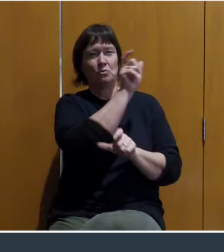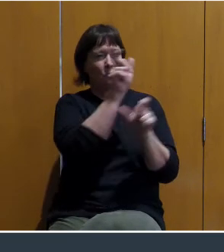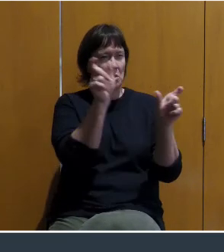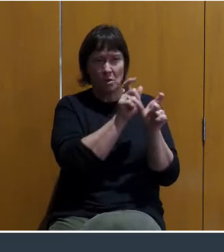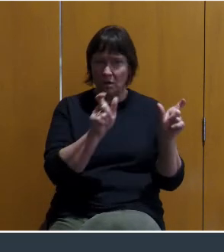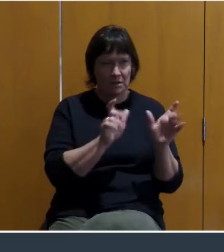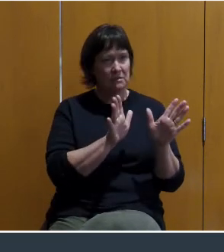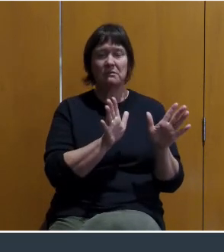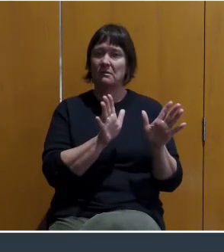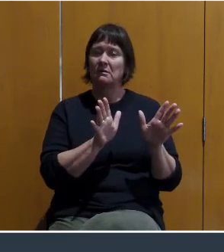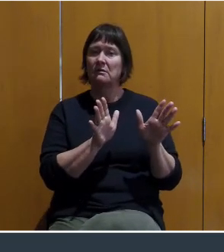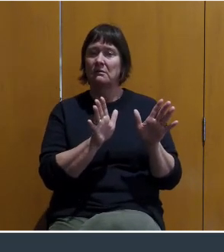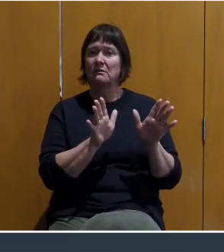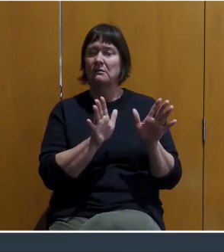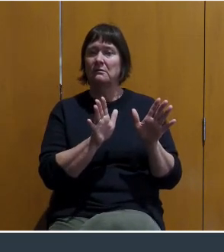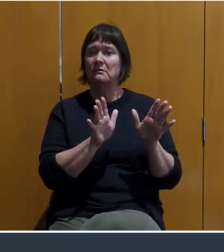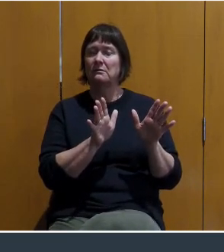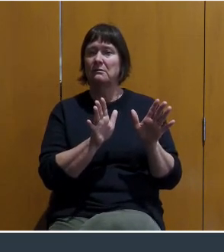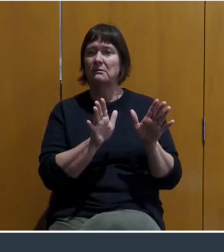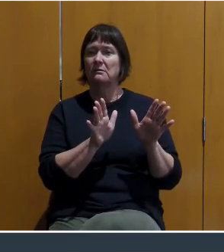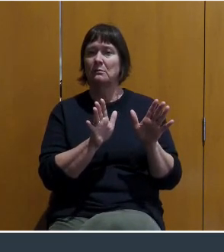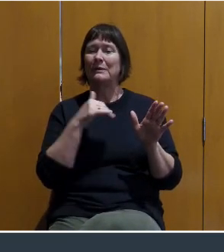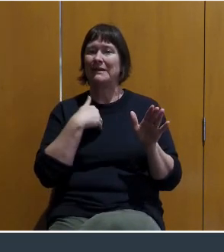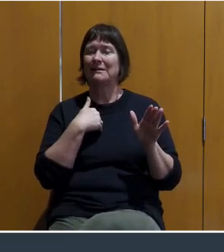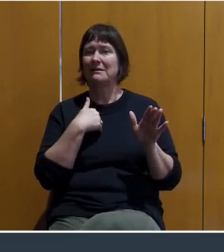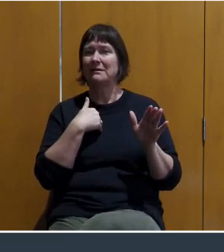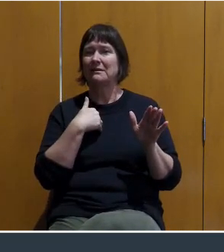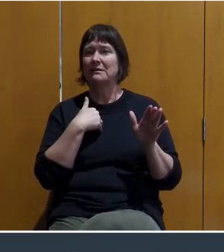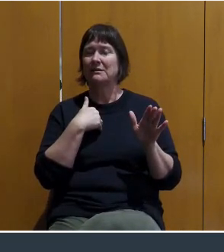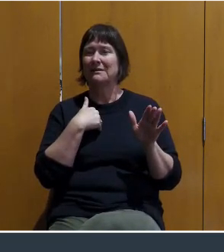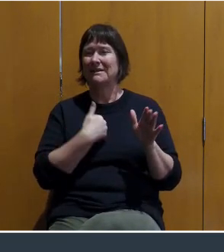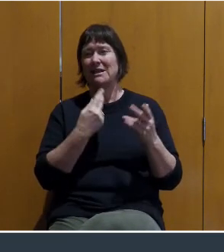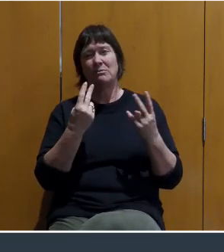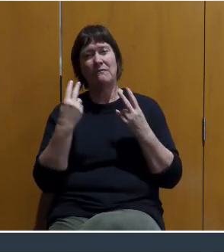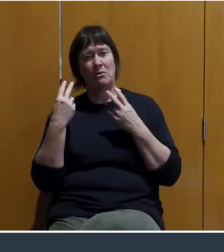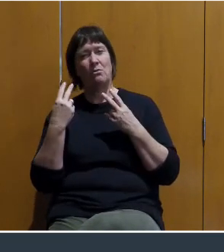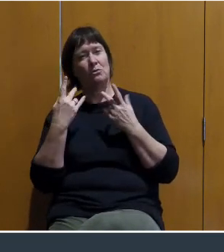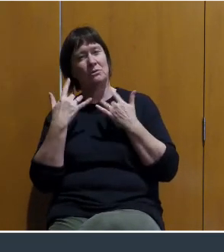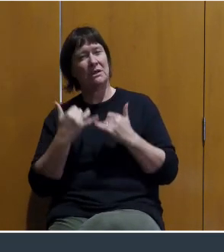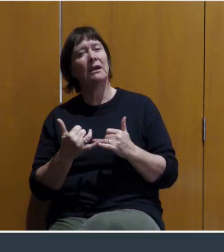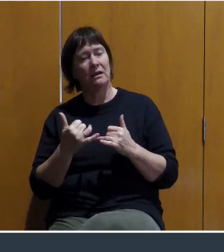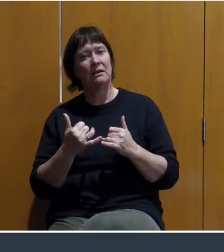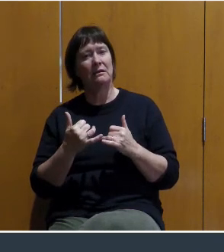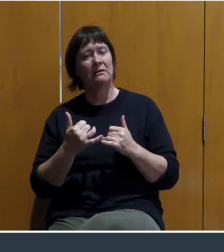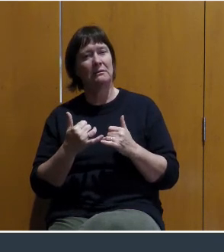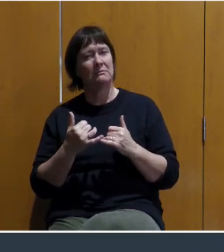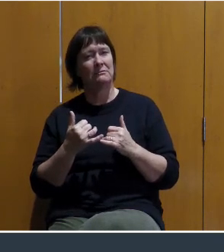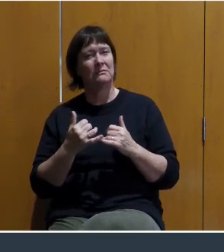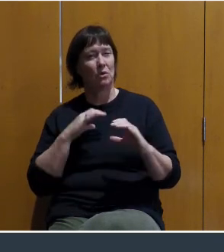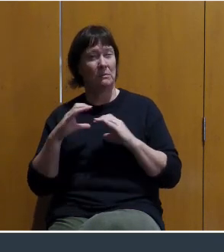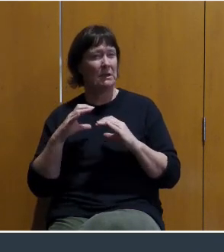many, etc. So it sounds like that's the type of level of review that we require. Yeah.